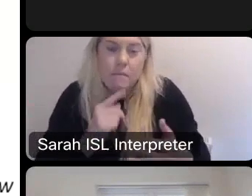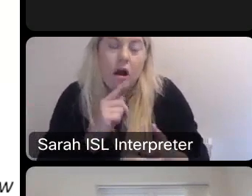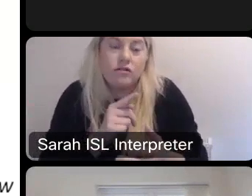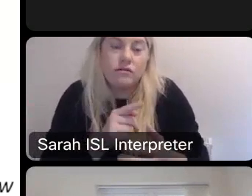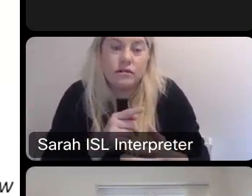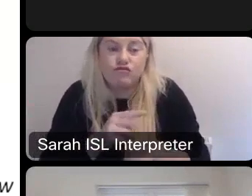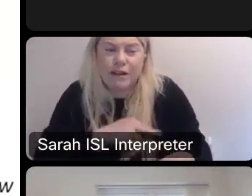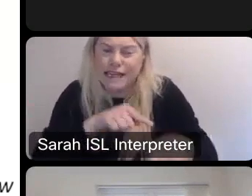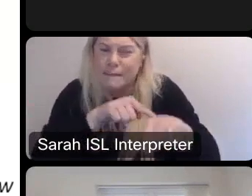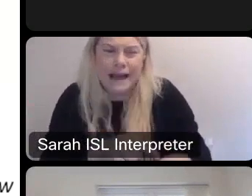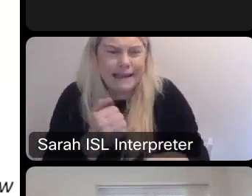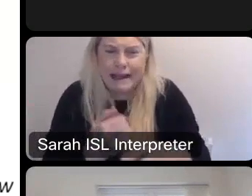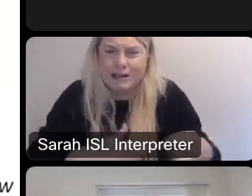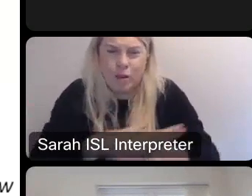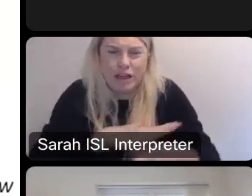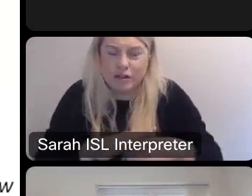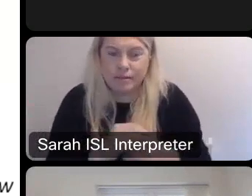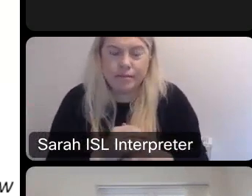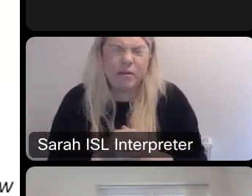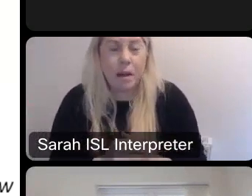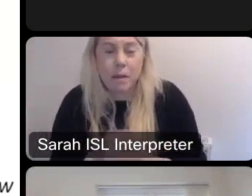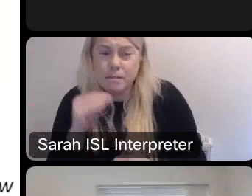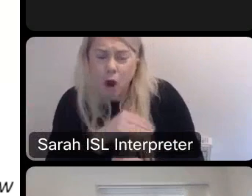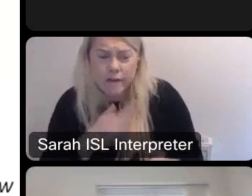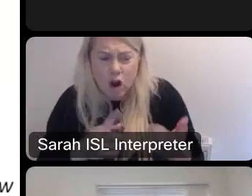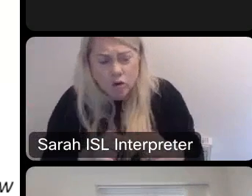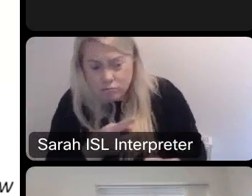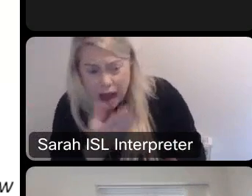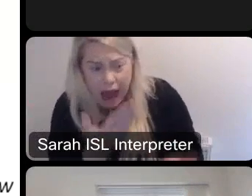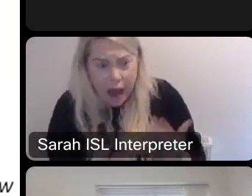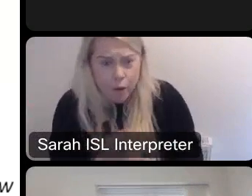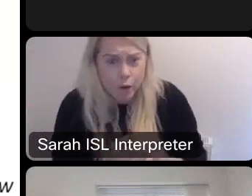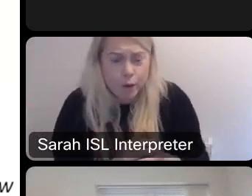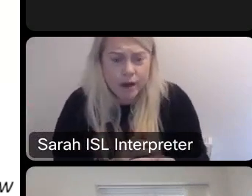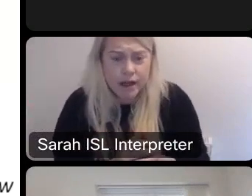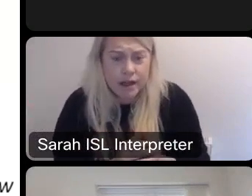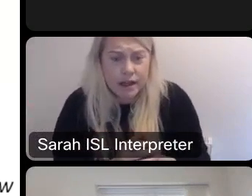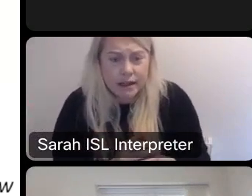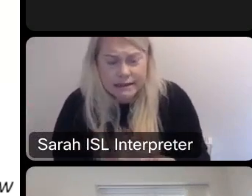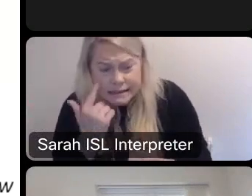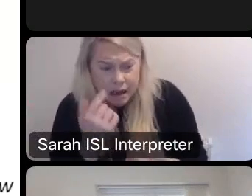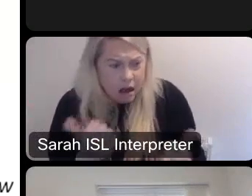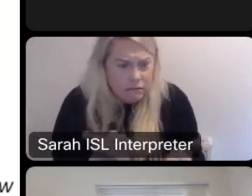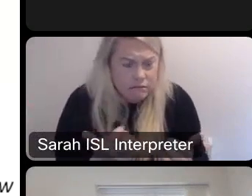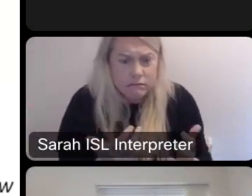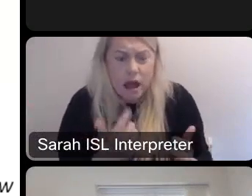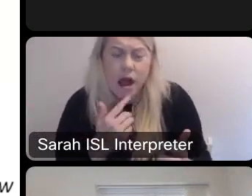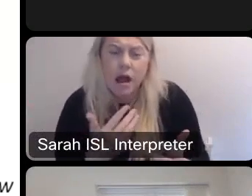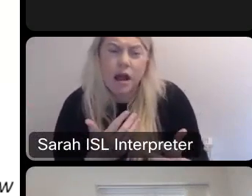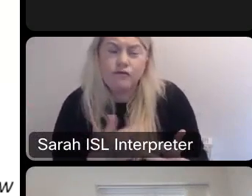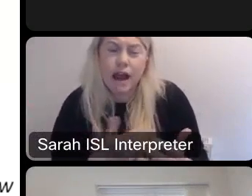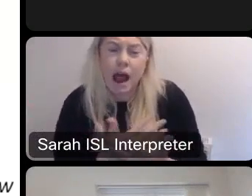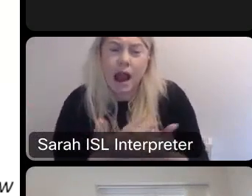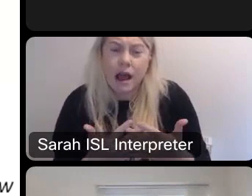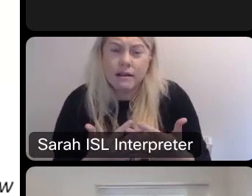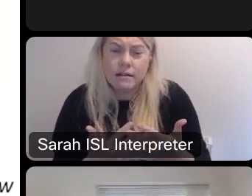would encourage that we inquire how they are, and I suppose this is very much like, a lot of the time this tends to be staff